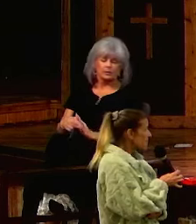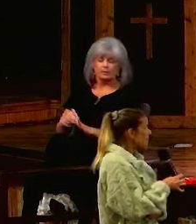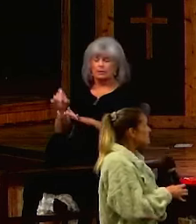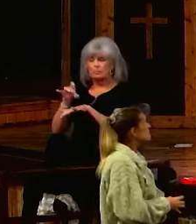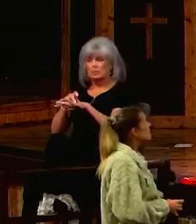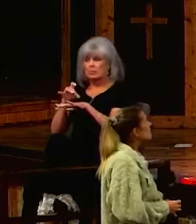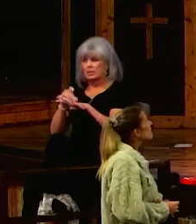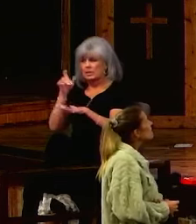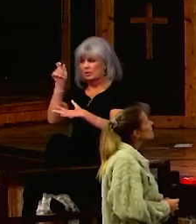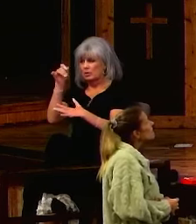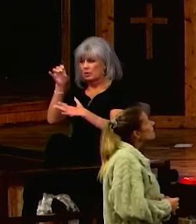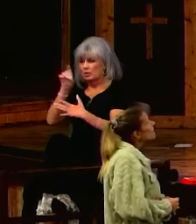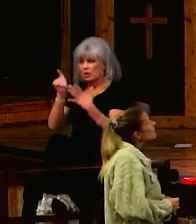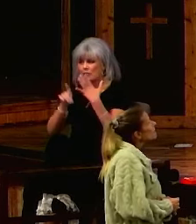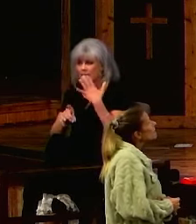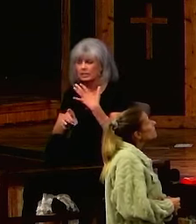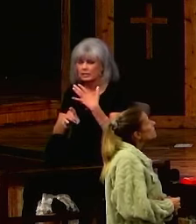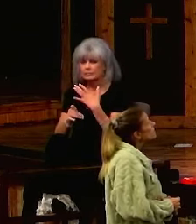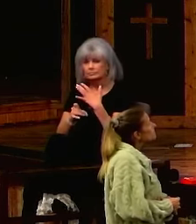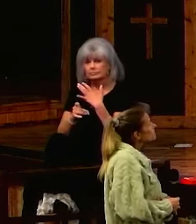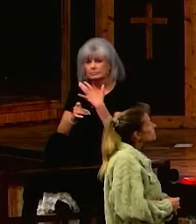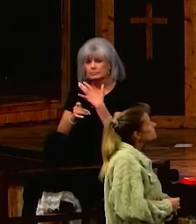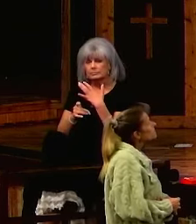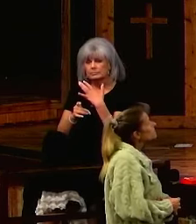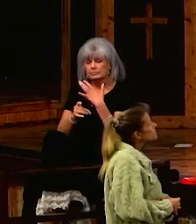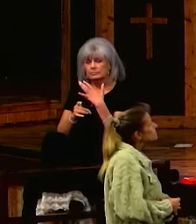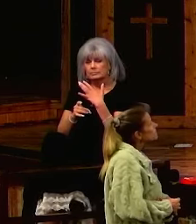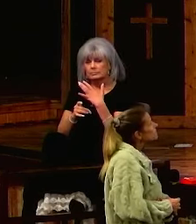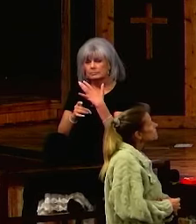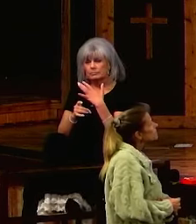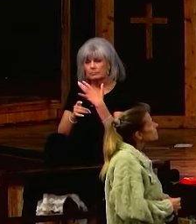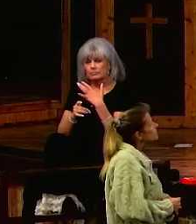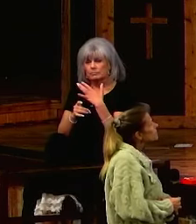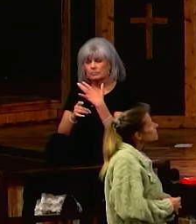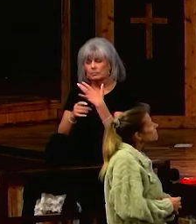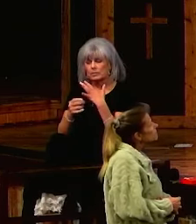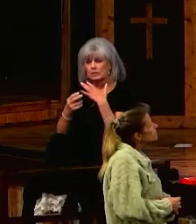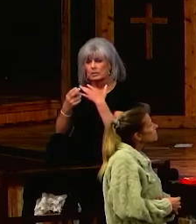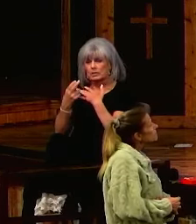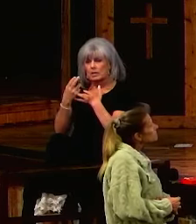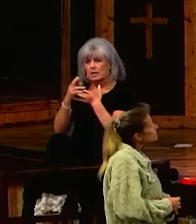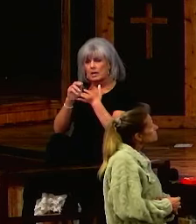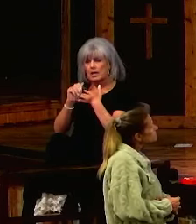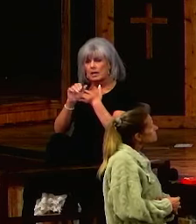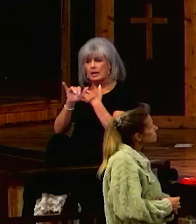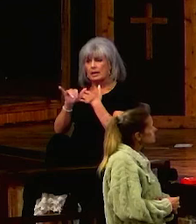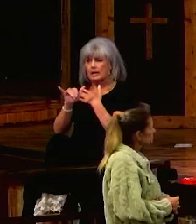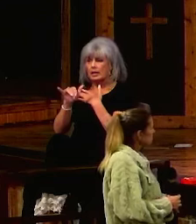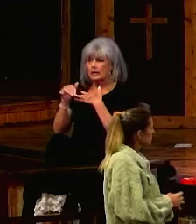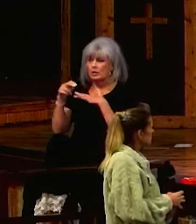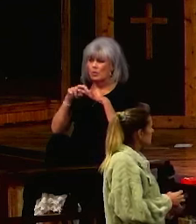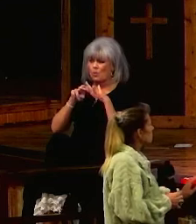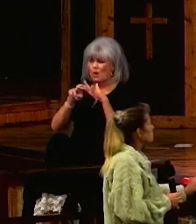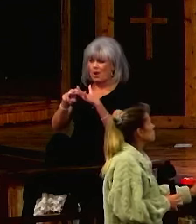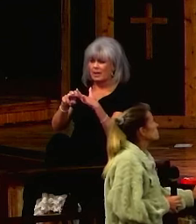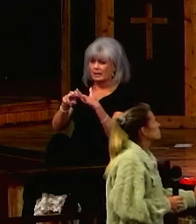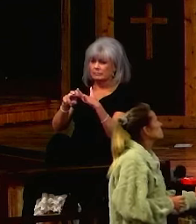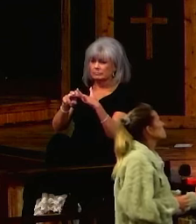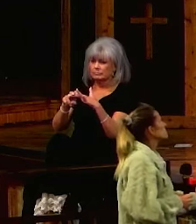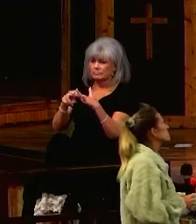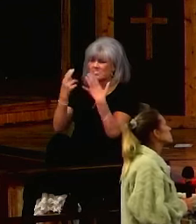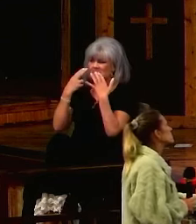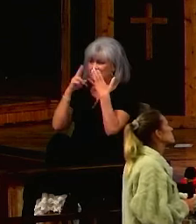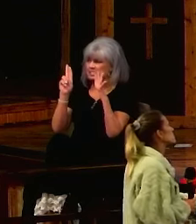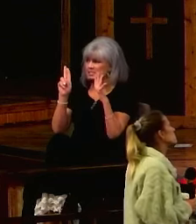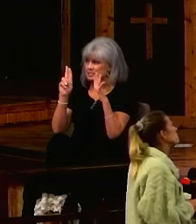kinds of things. Yeah, any pumpkin type of Halloween type stuff. Anything. I mean, a hay ride is innocent. You can do it all year round. But